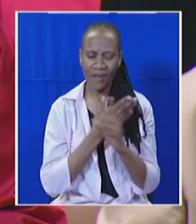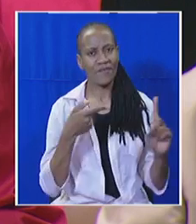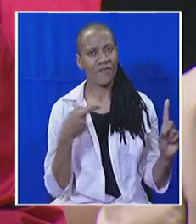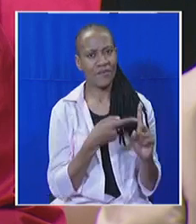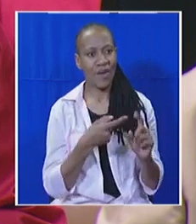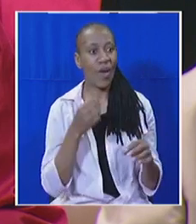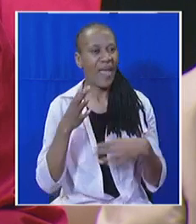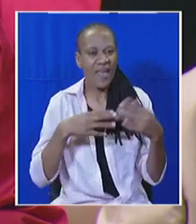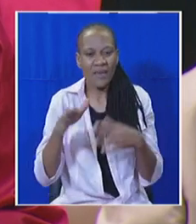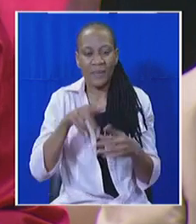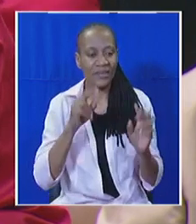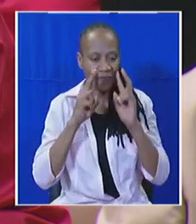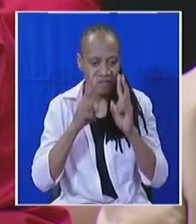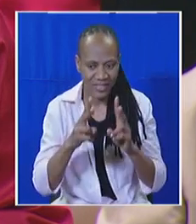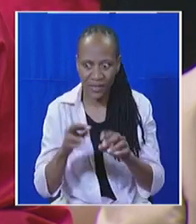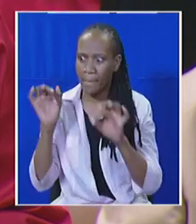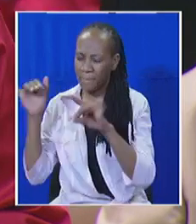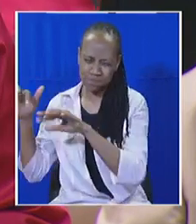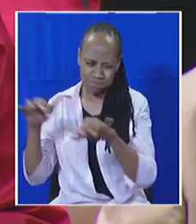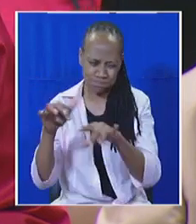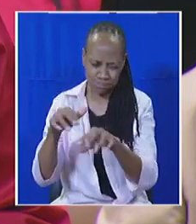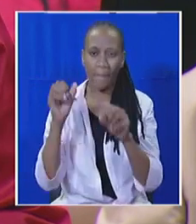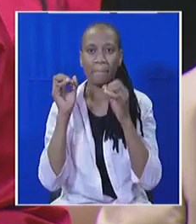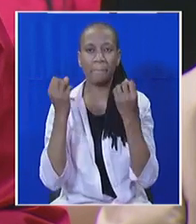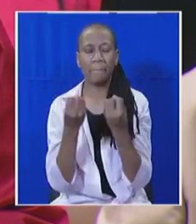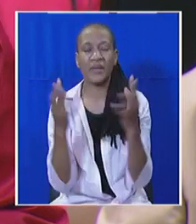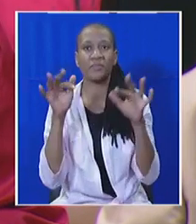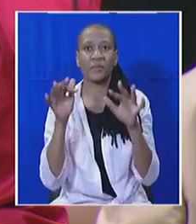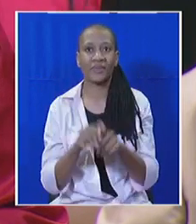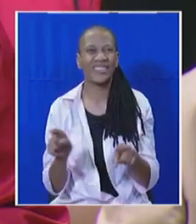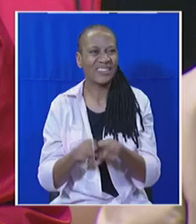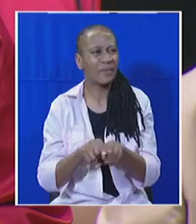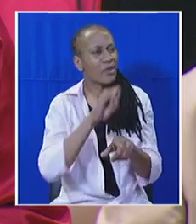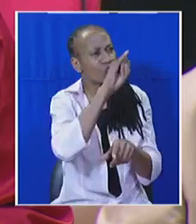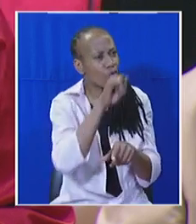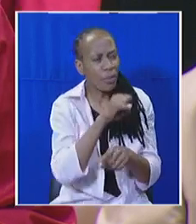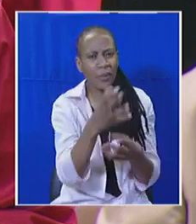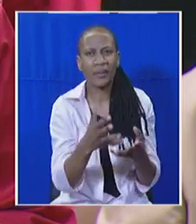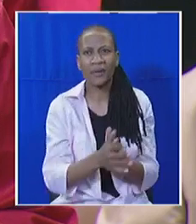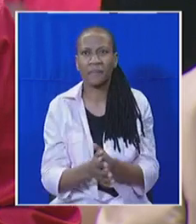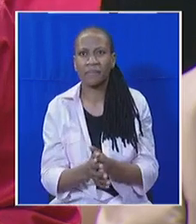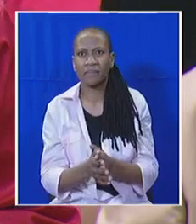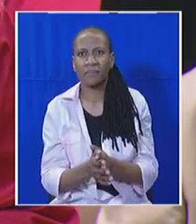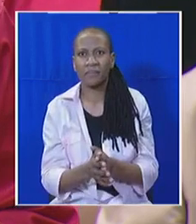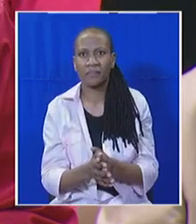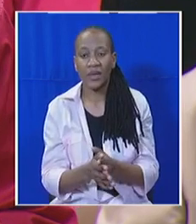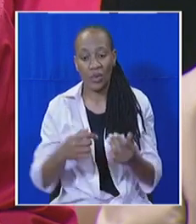capacity any venue where she was an attraction, including the then Alice Park Stadium. Sends its word of appreciation to the